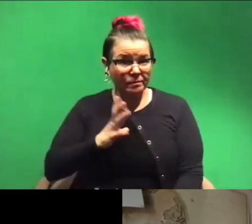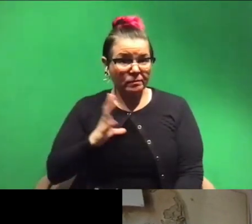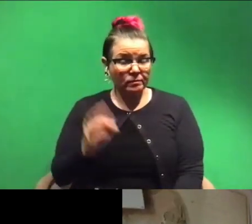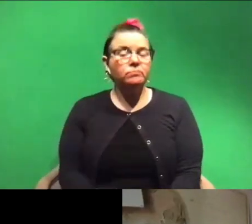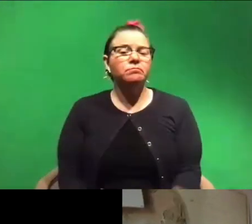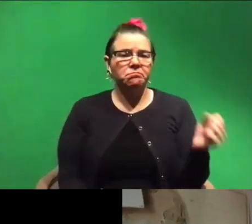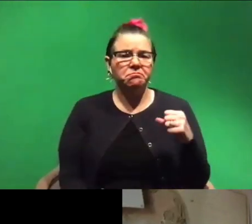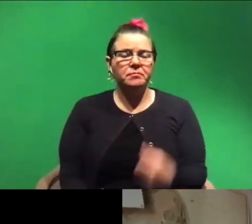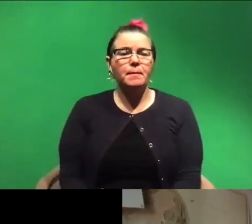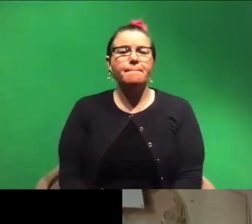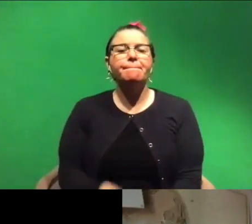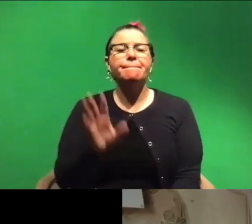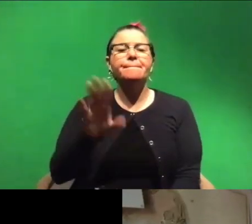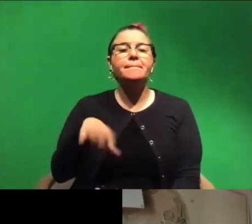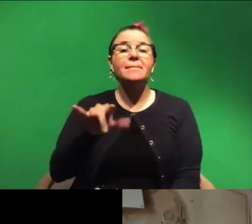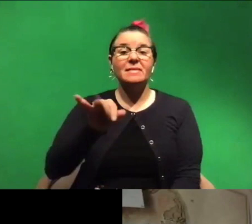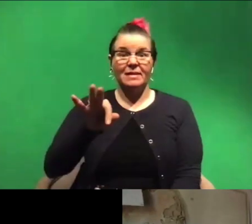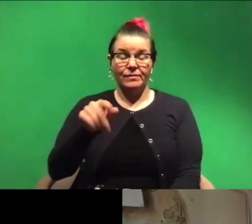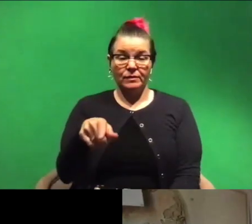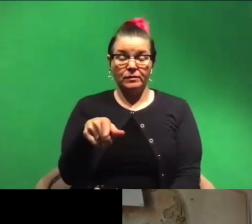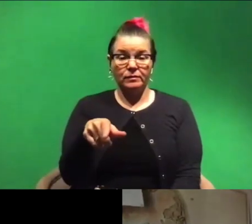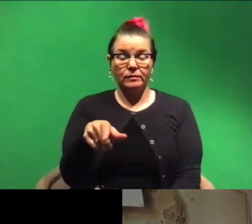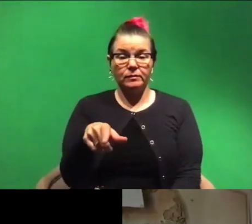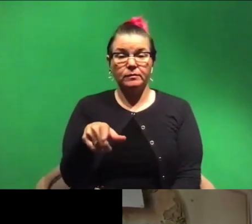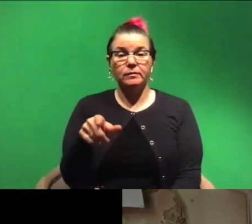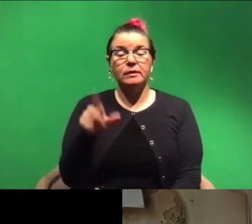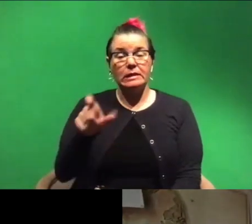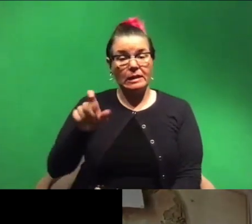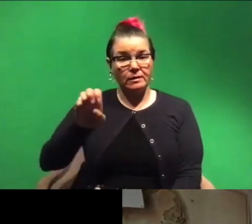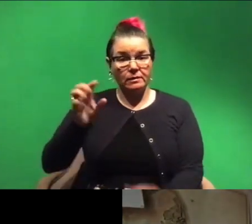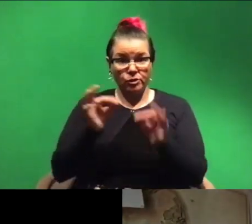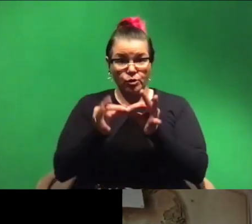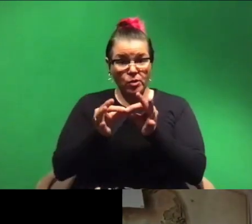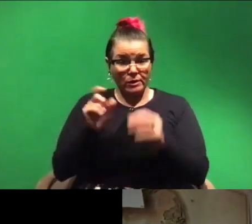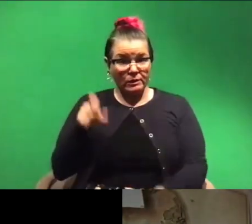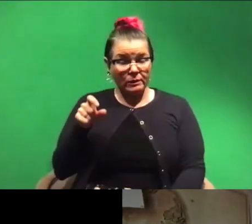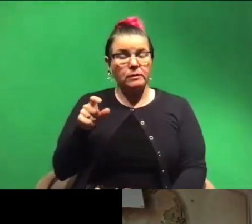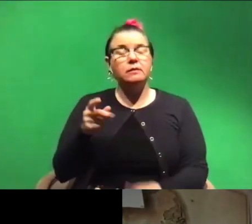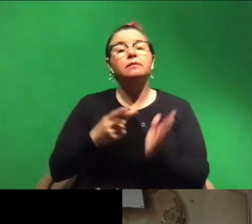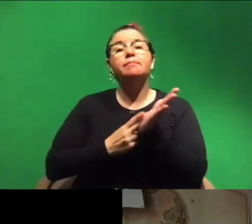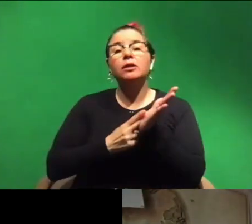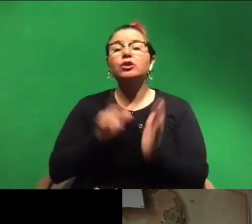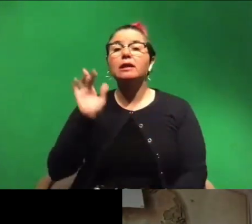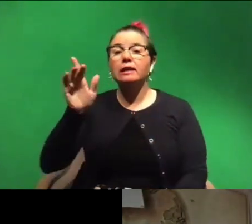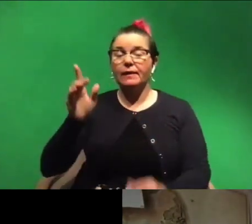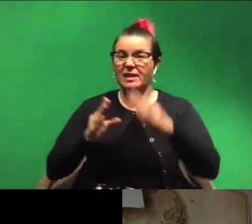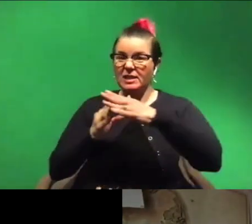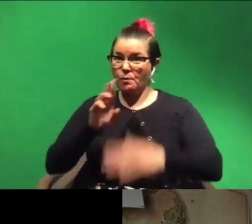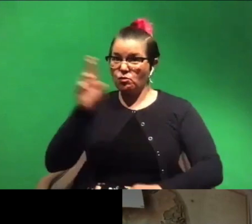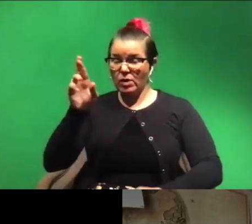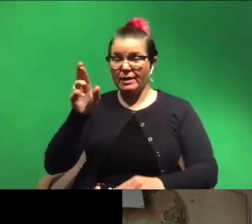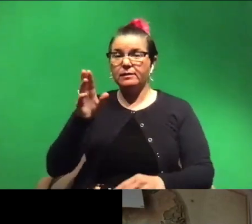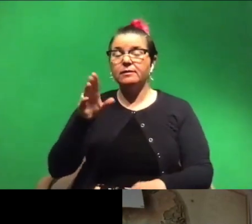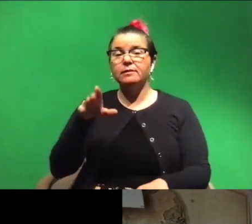Yes. Right. If you are a person who needs Erin, make sure that you click the top right after